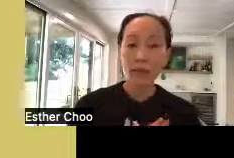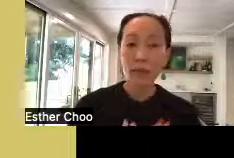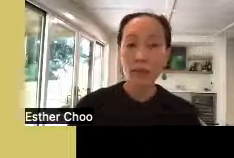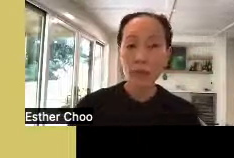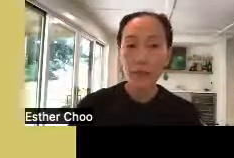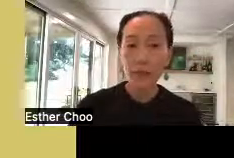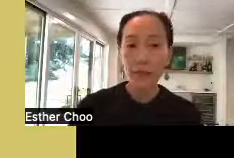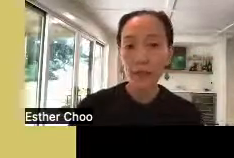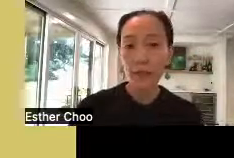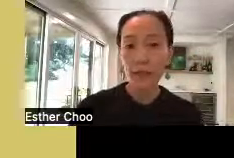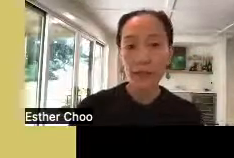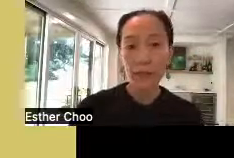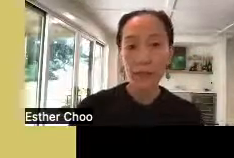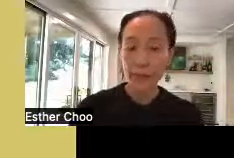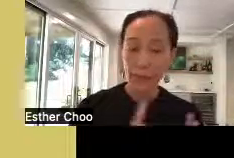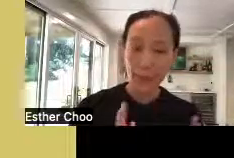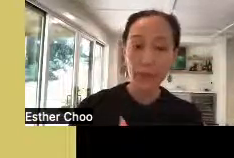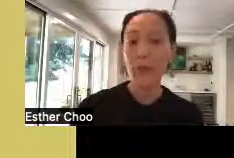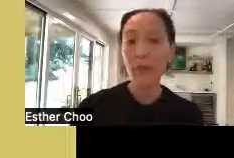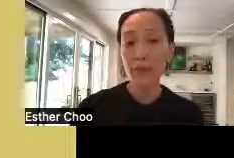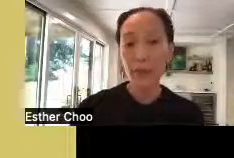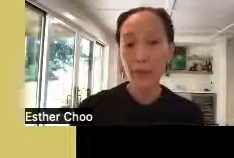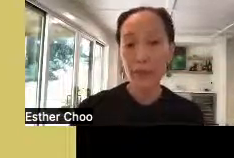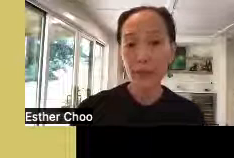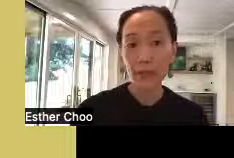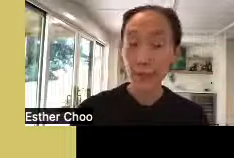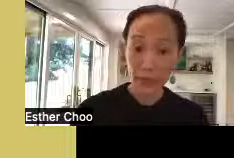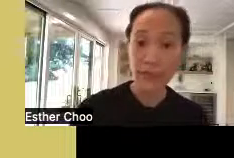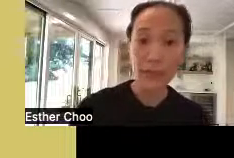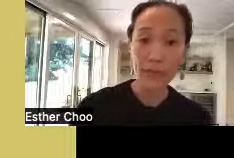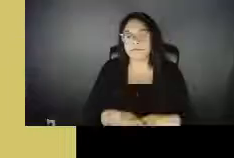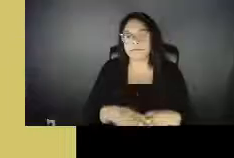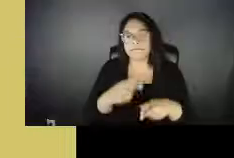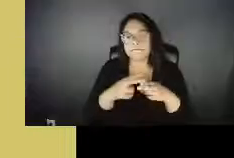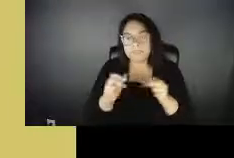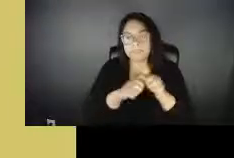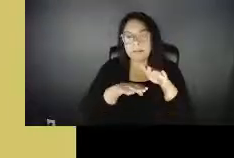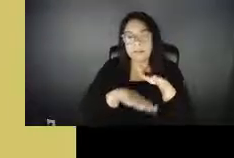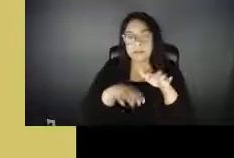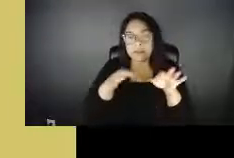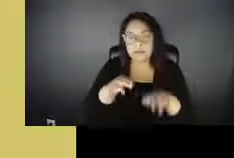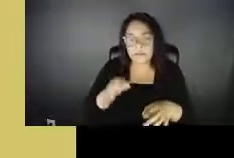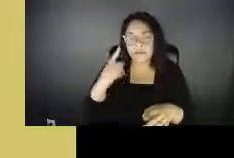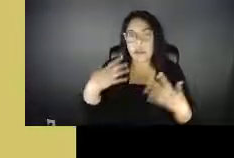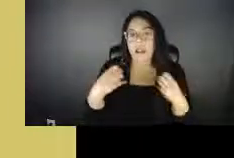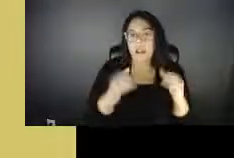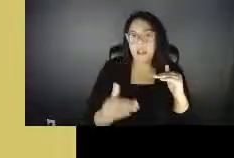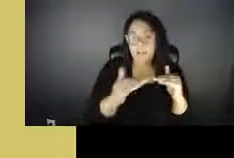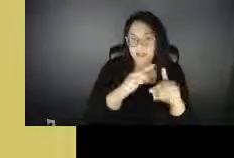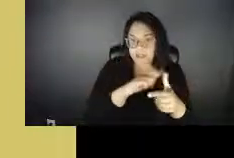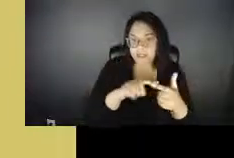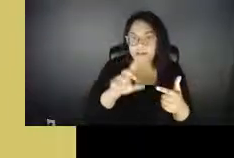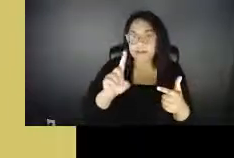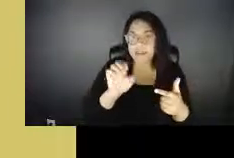This is an overview of the talk. I will begin briefly with some basic definitions of health equity and DEI.